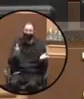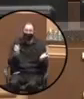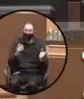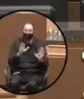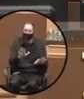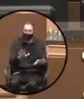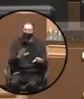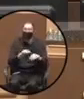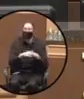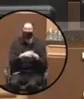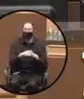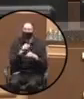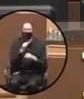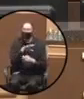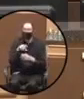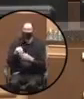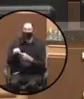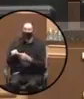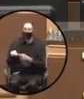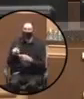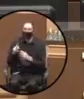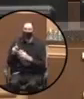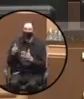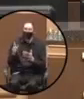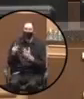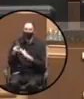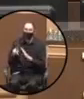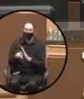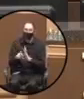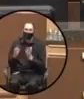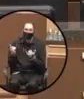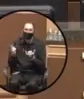I just wanted to put your mind at ease that it's just not on the table for consideration.